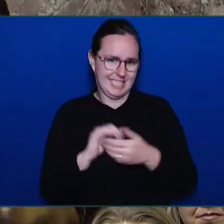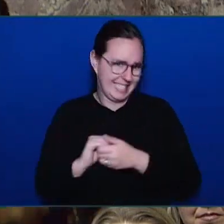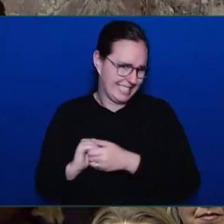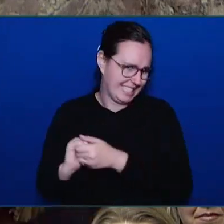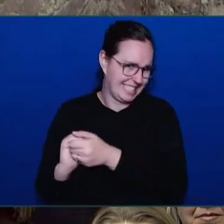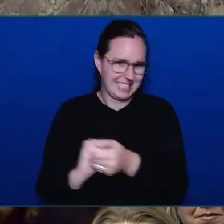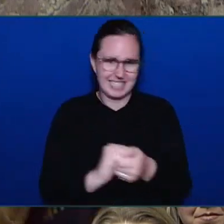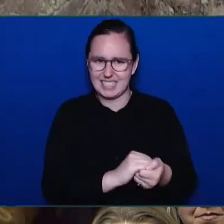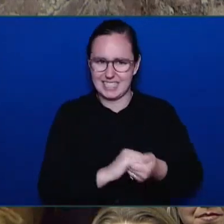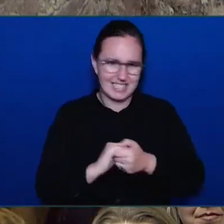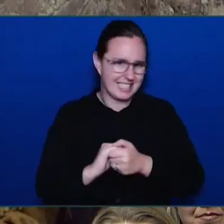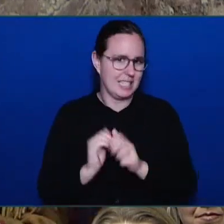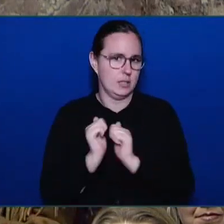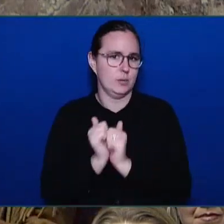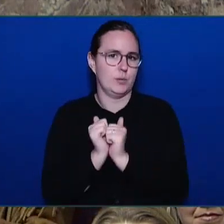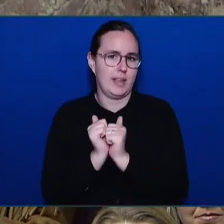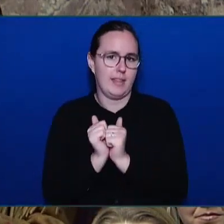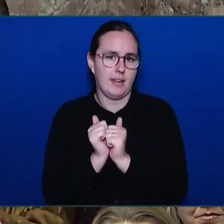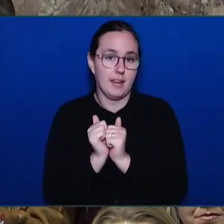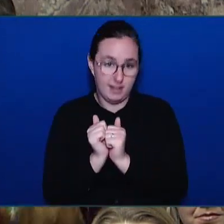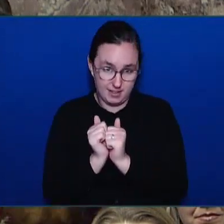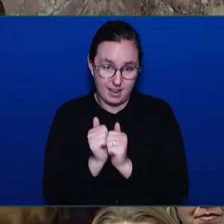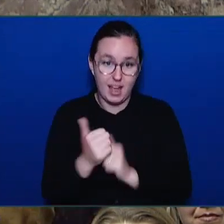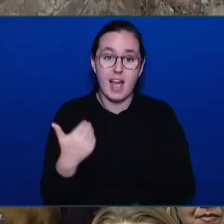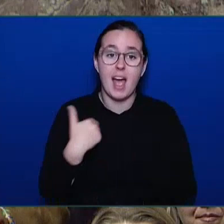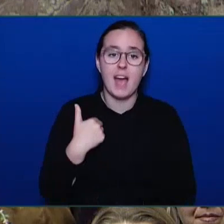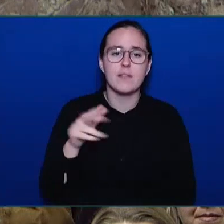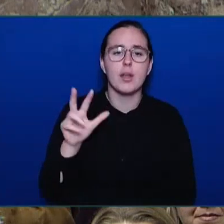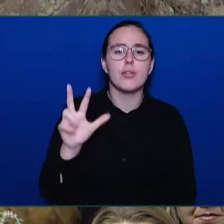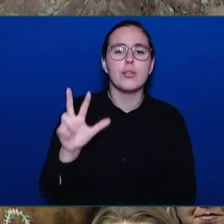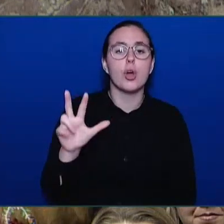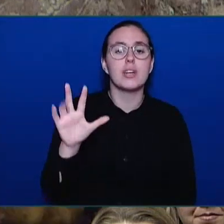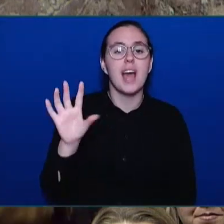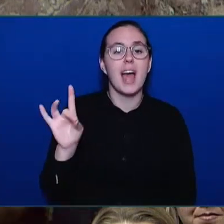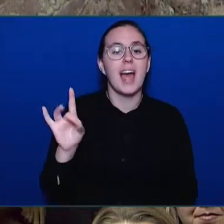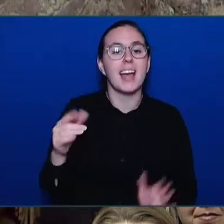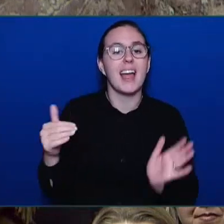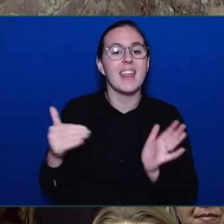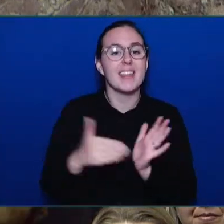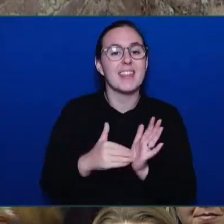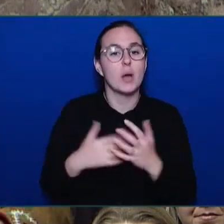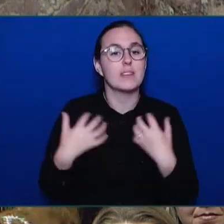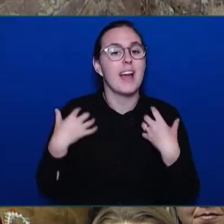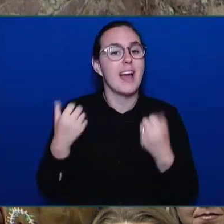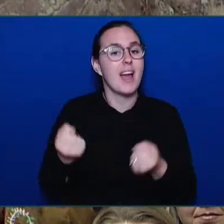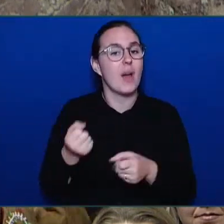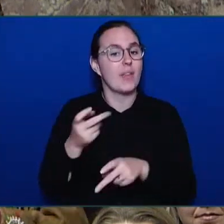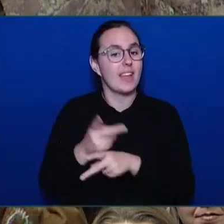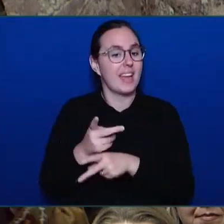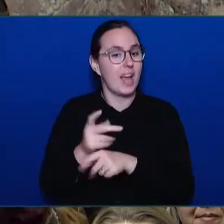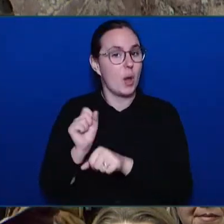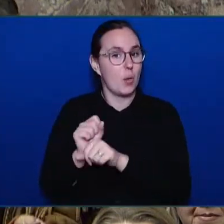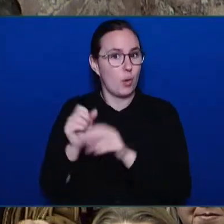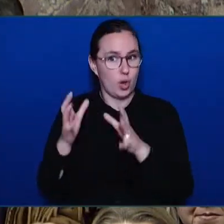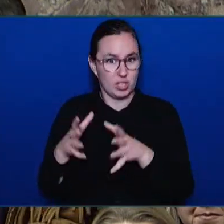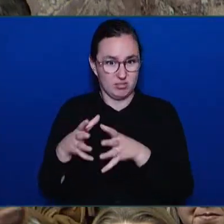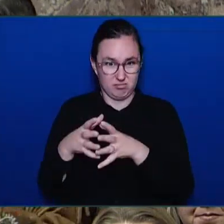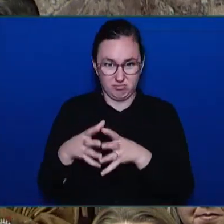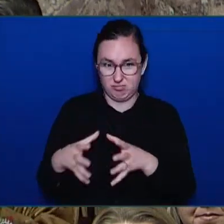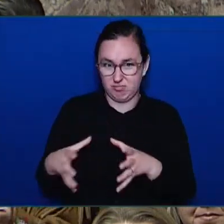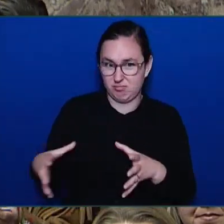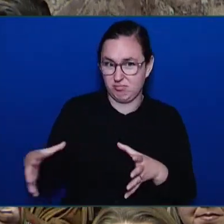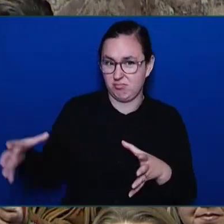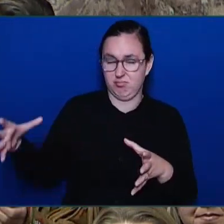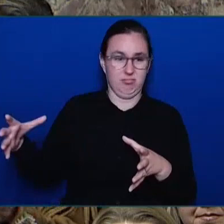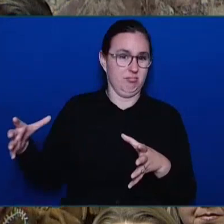healthcare workers than when I was appointed Minister of Health to address the enormous challenges we've had in